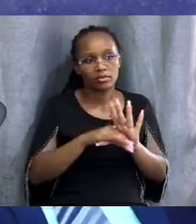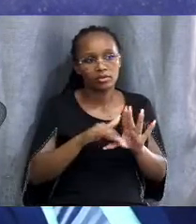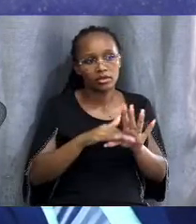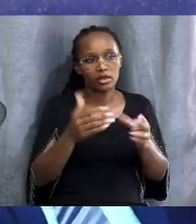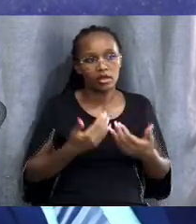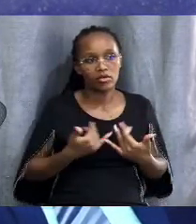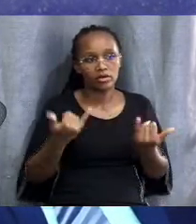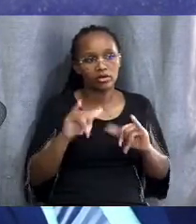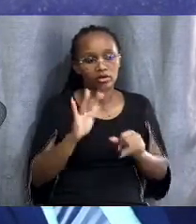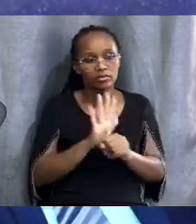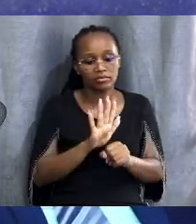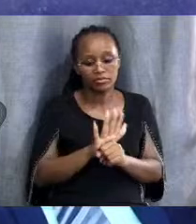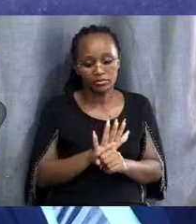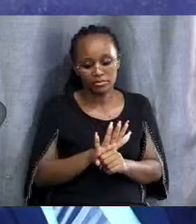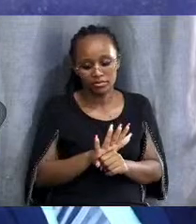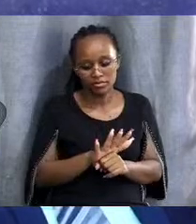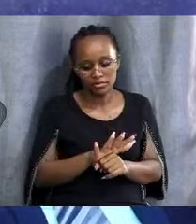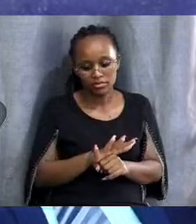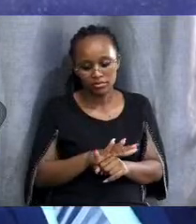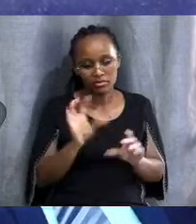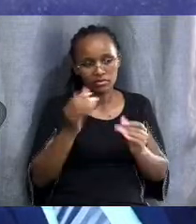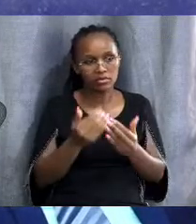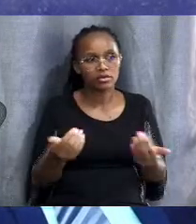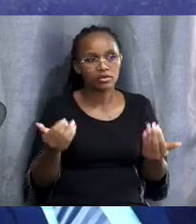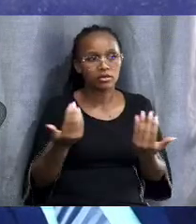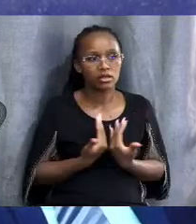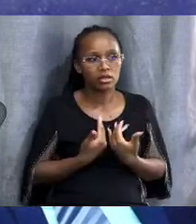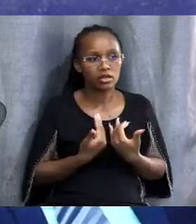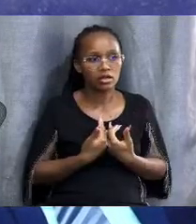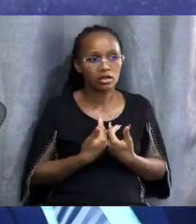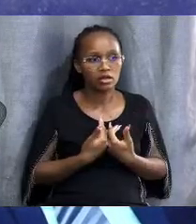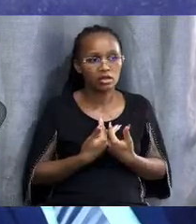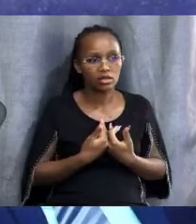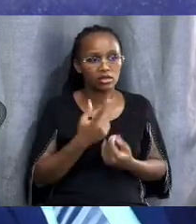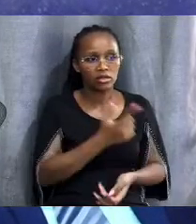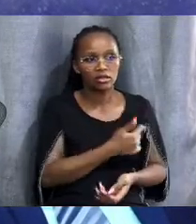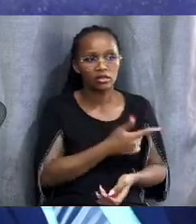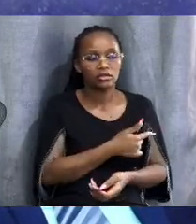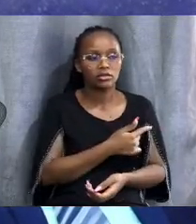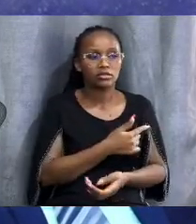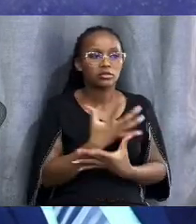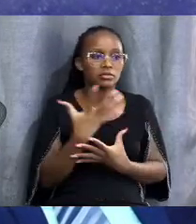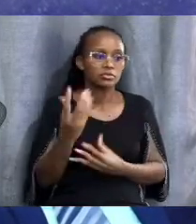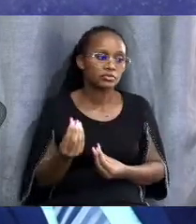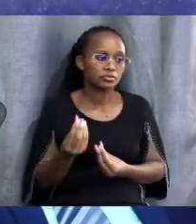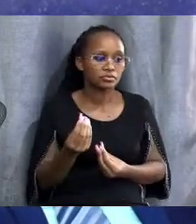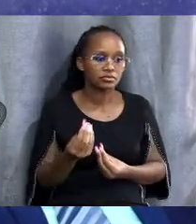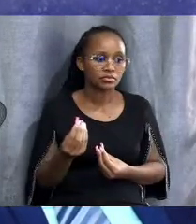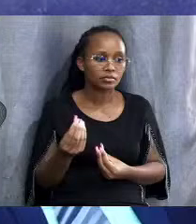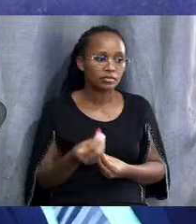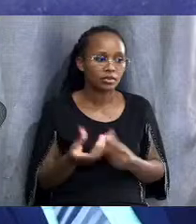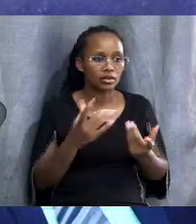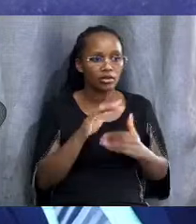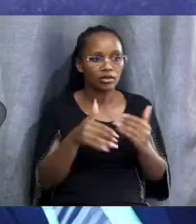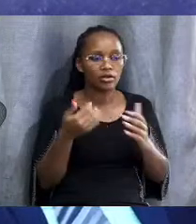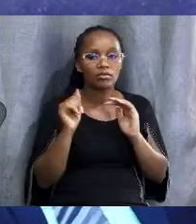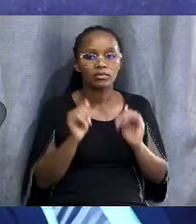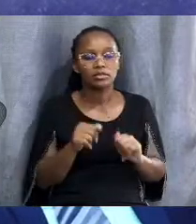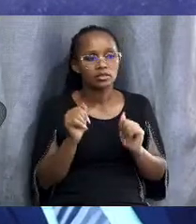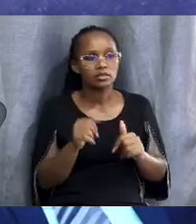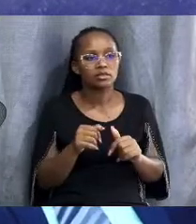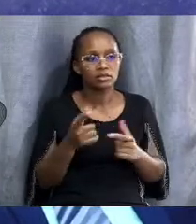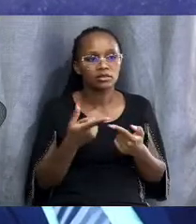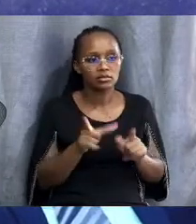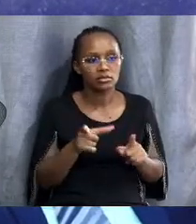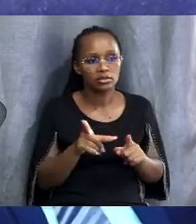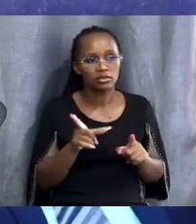you had tried to take these children to hospital, and you did all that you could, but it